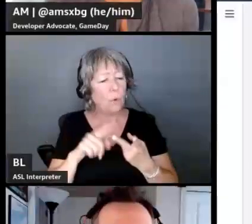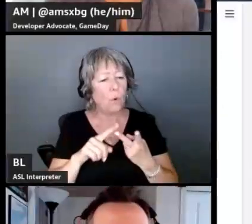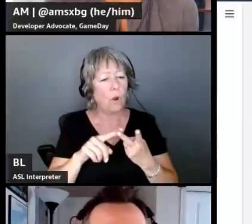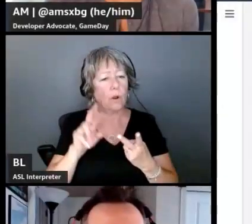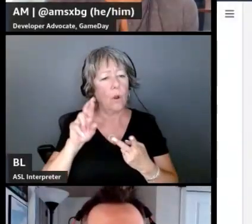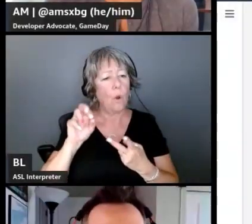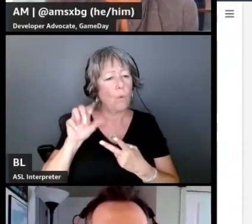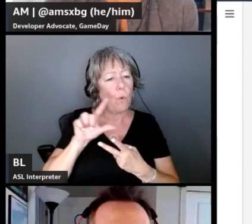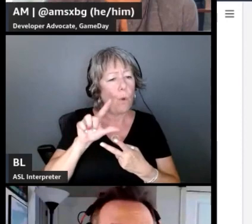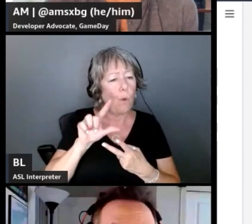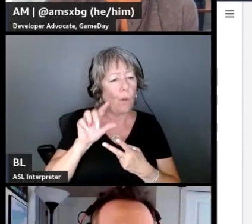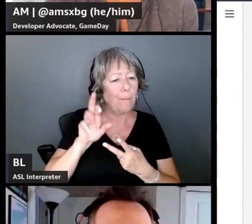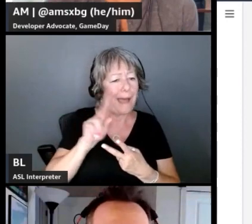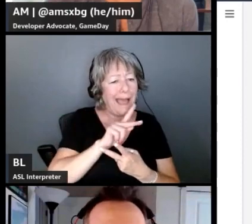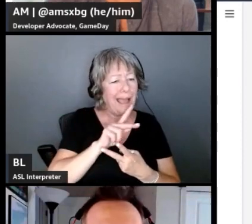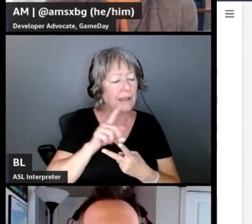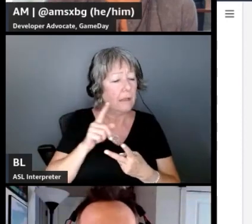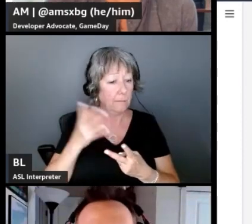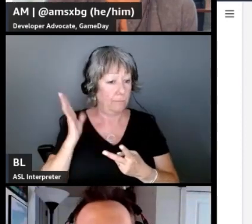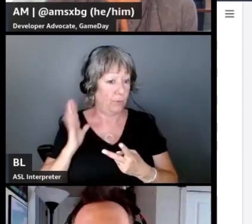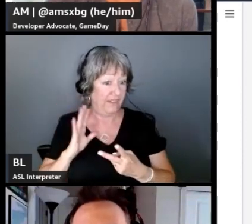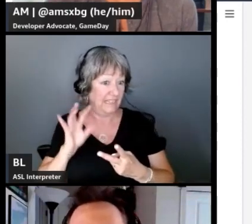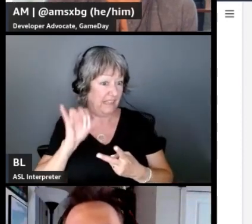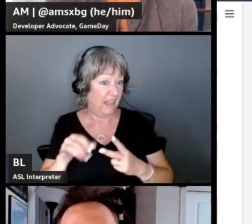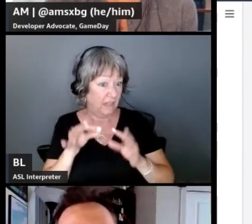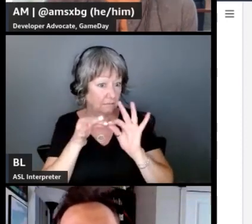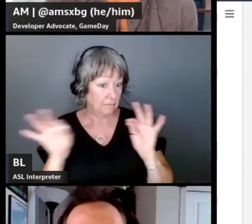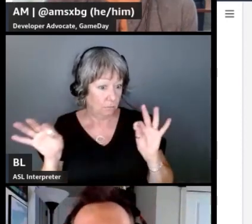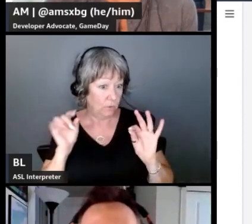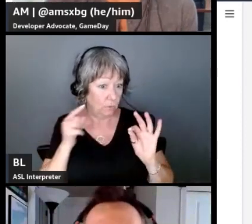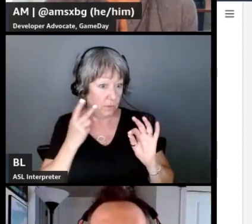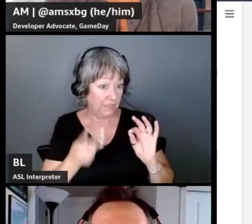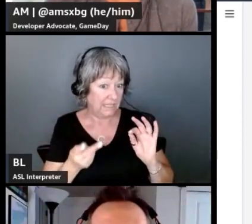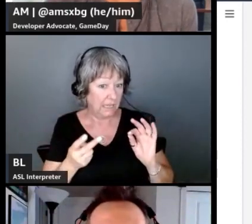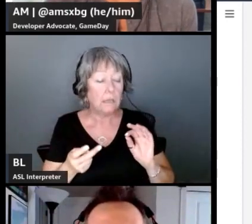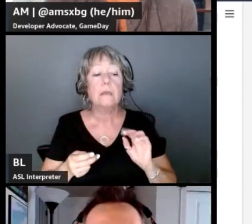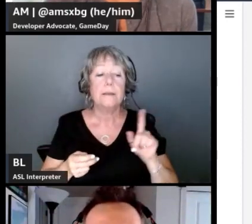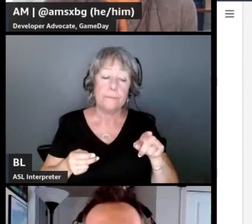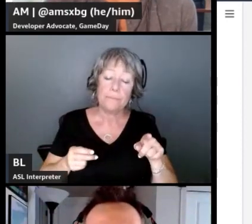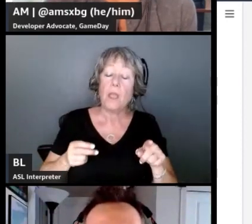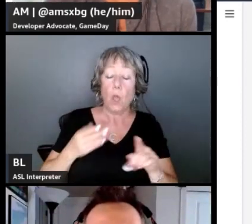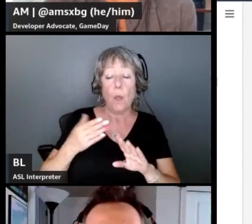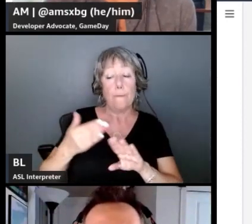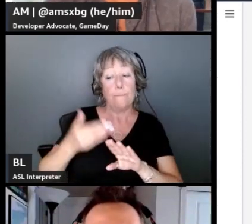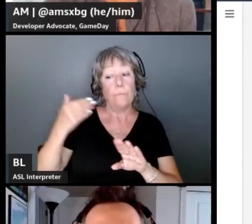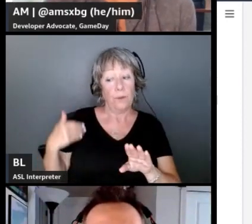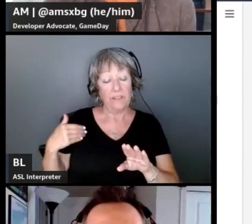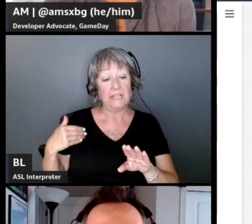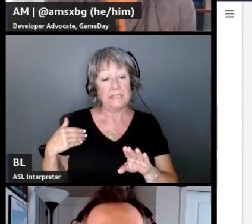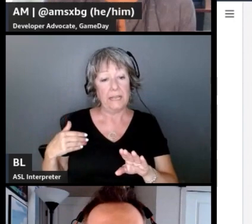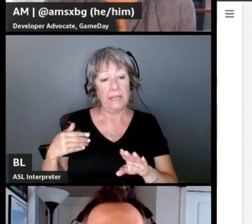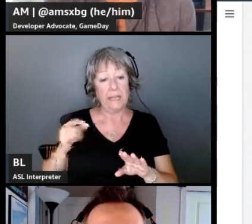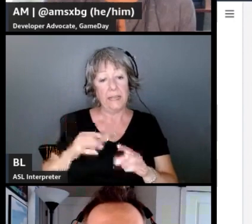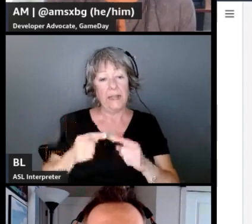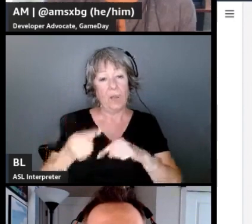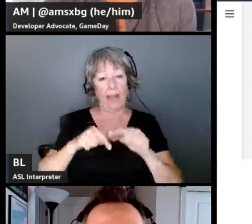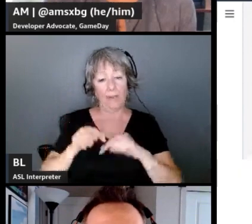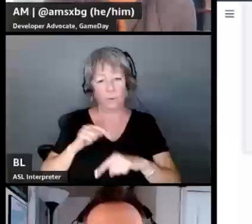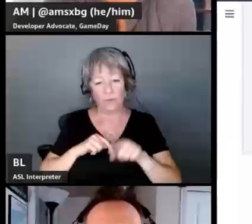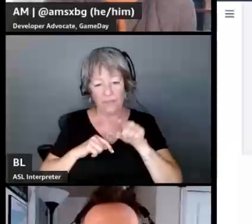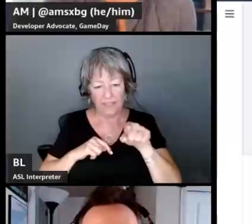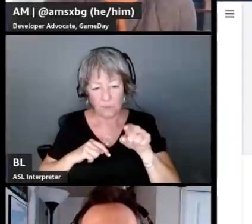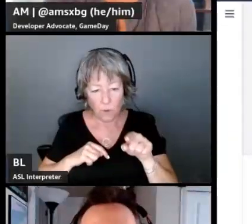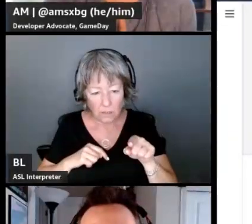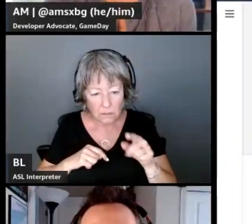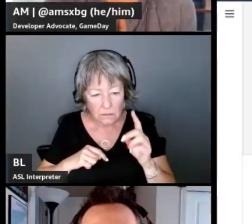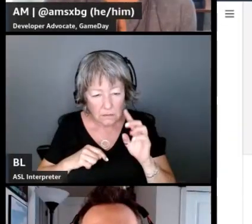or that's what it would have done previously? Yes. So previously, instead of like if I go back to this one, right, just an